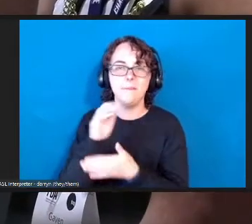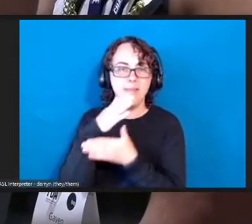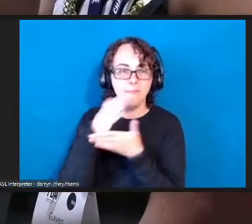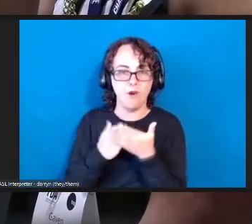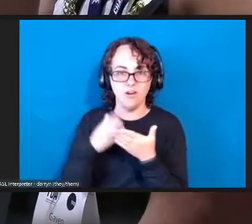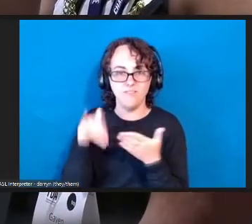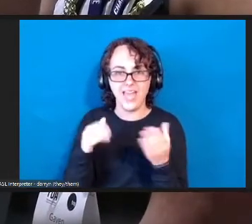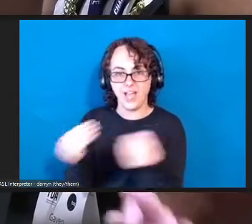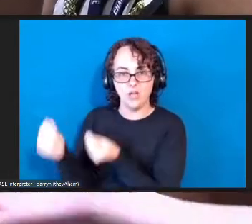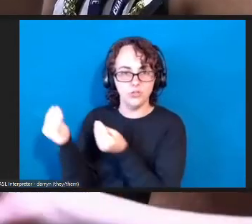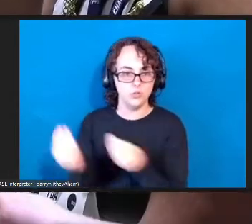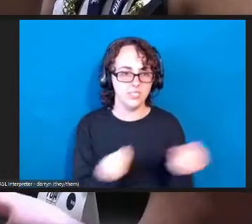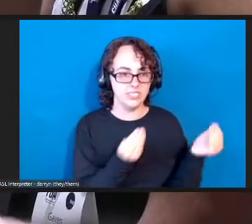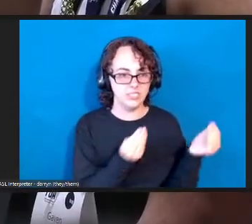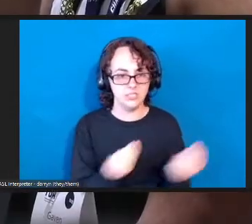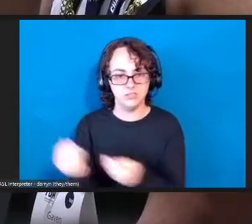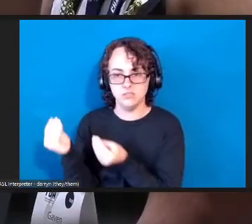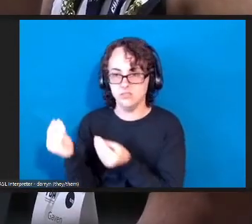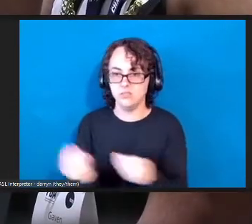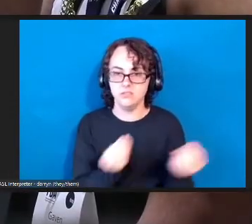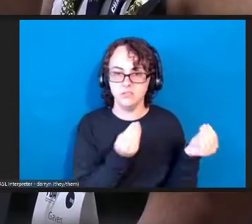institution that has just said yes.